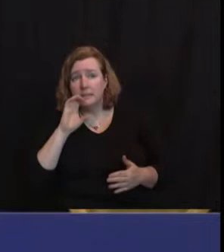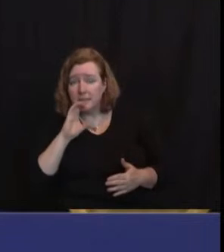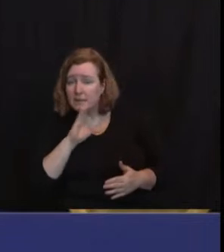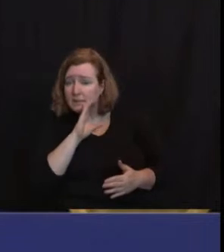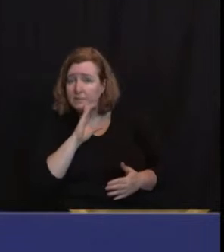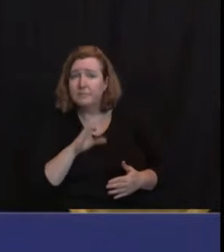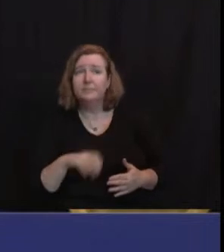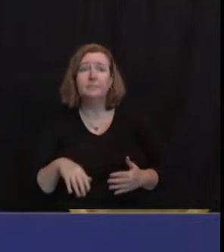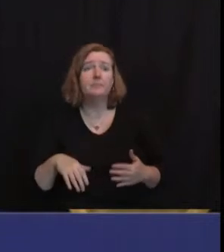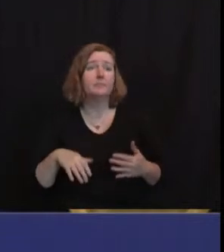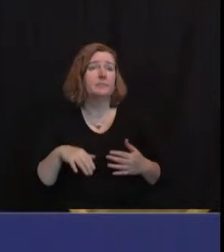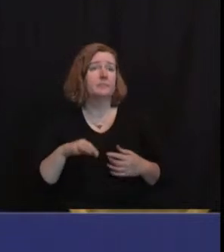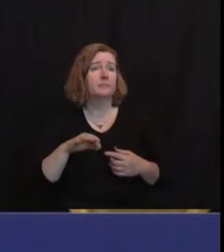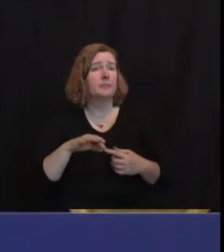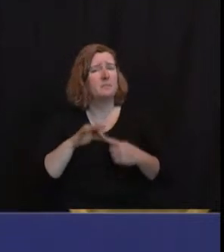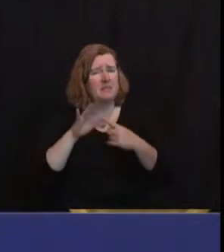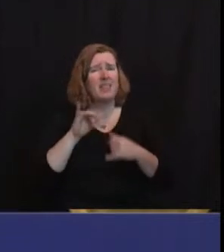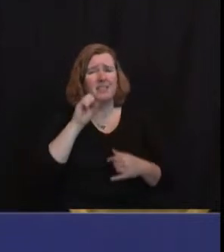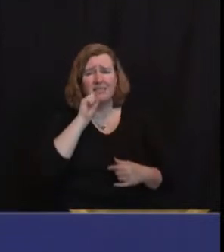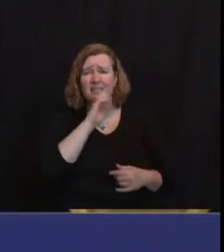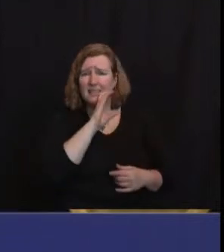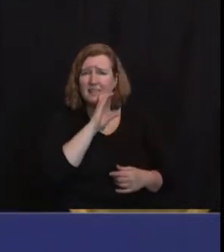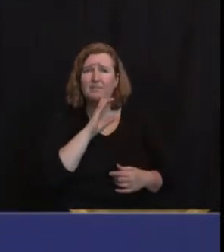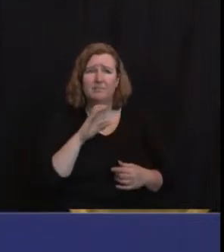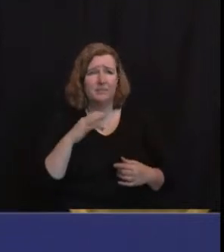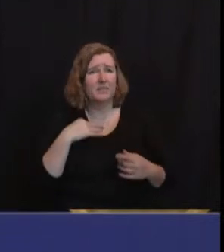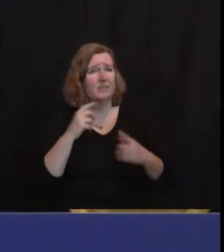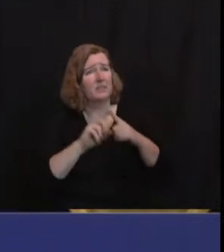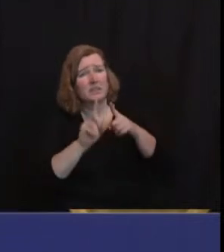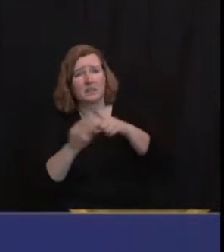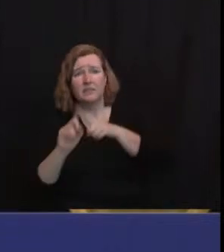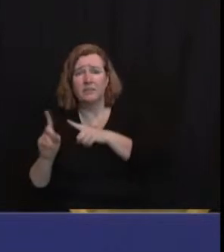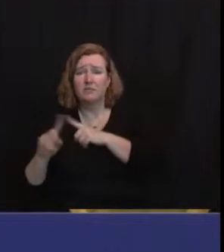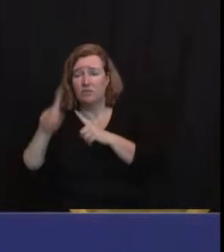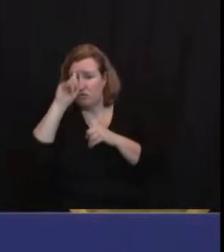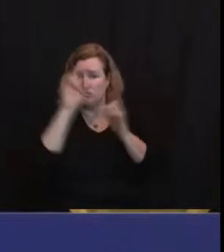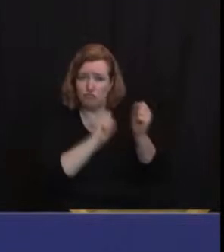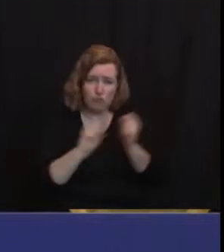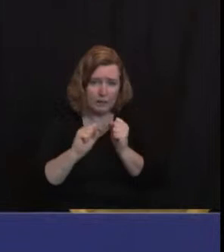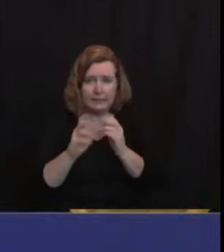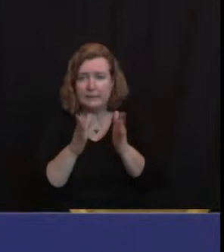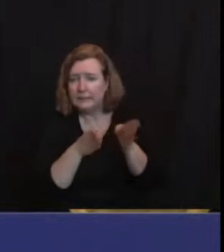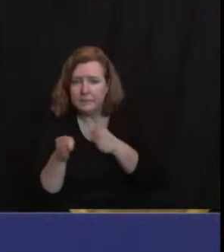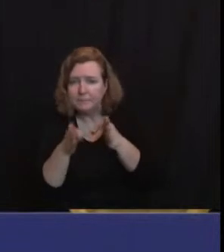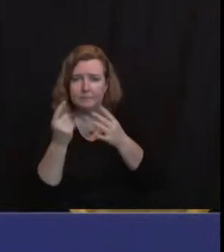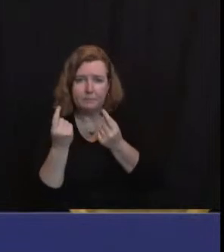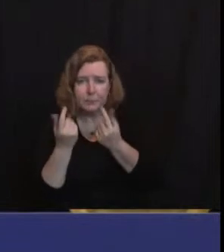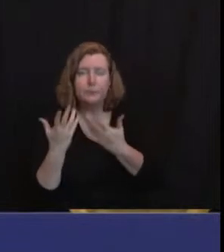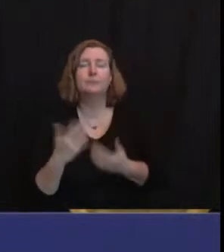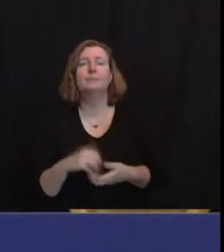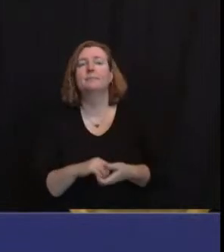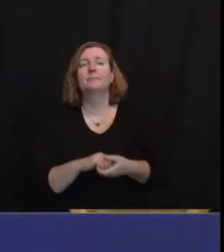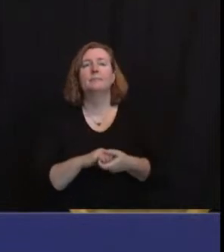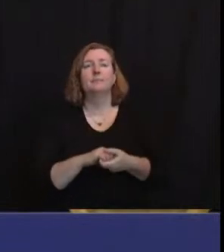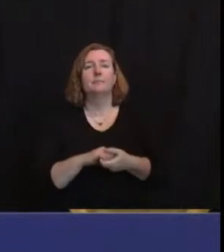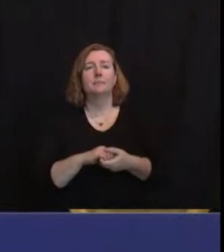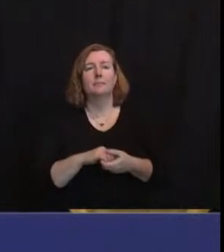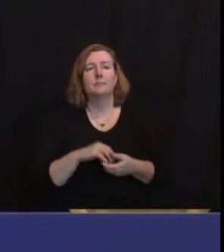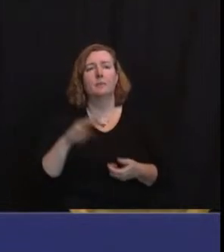seniors. It's a multi-pronged strategy. There's no one piece of this, and Judy, you should weigh in, but it's mobile vans,